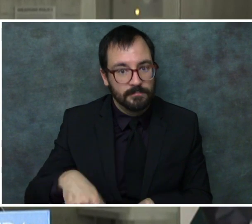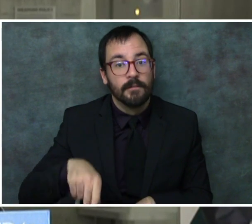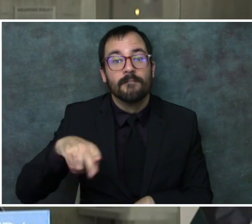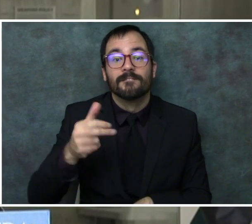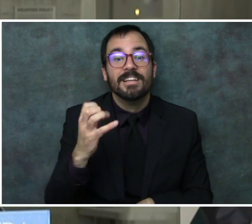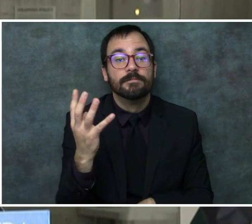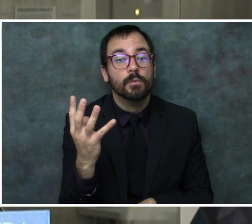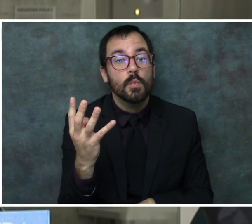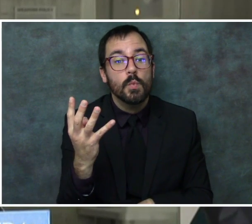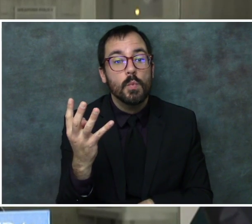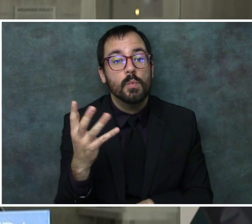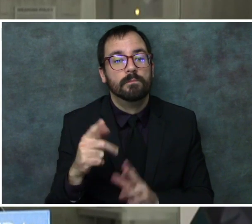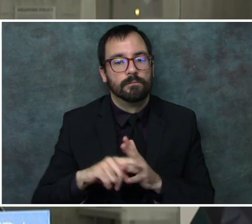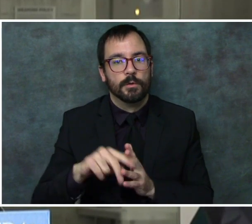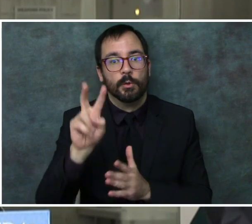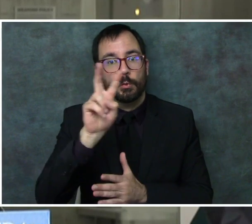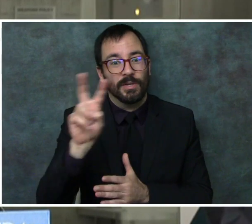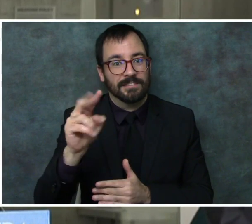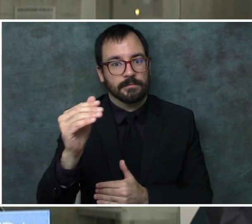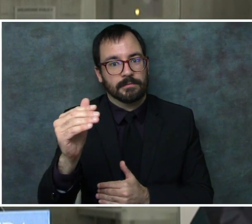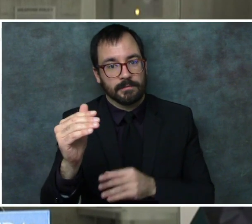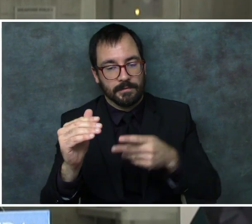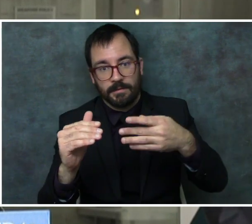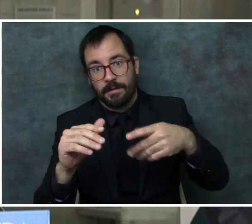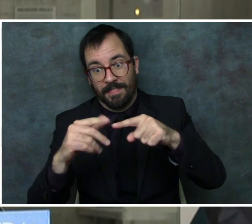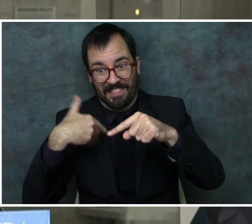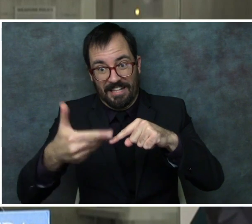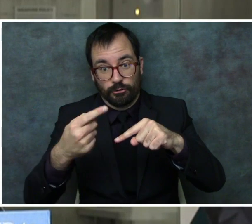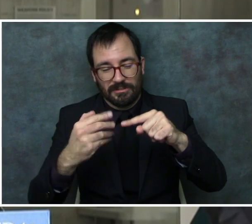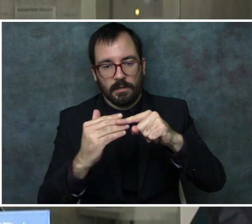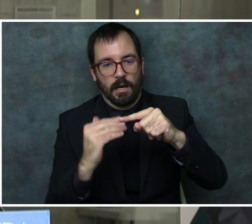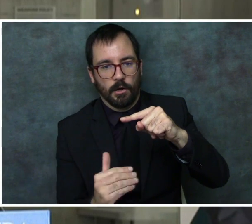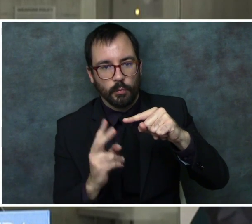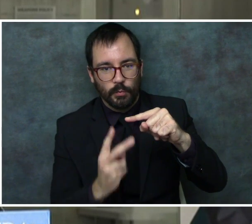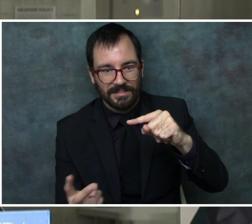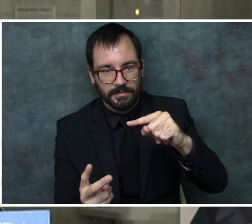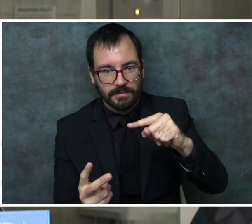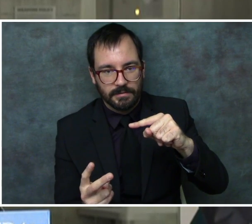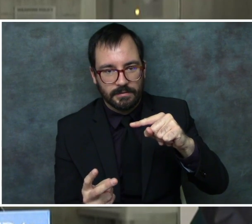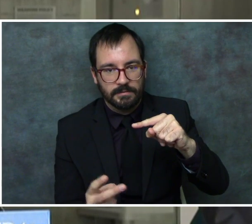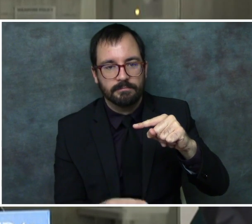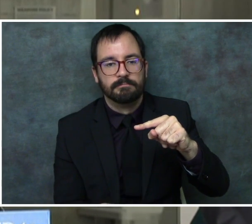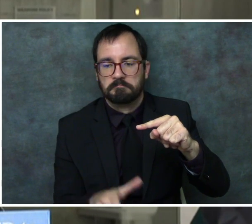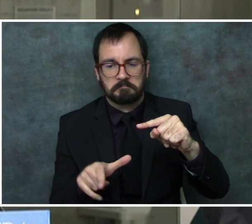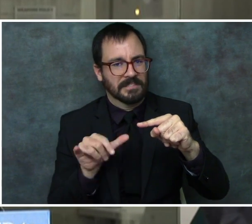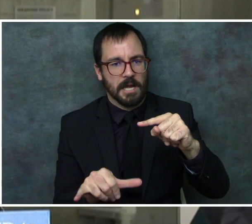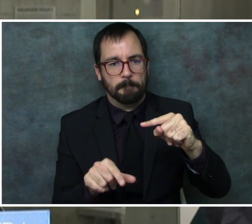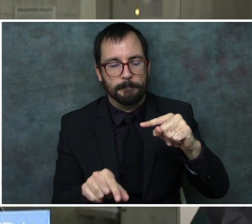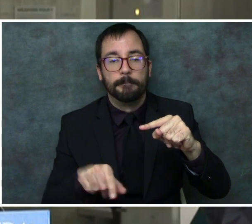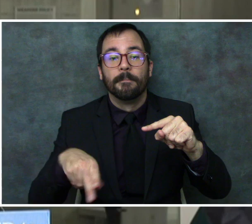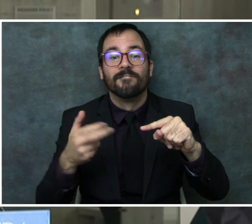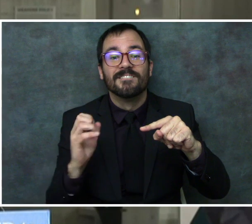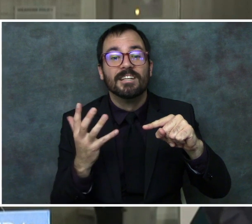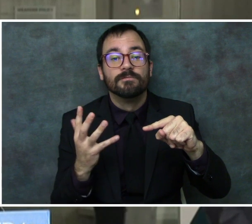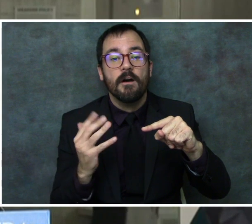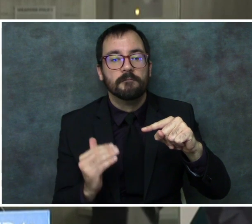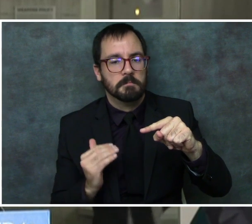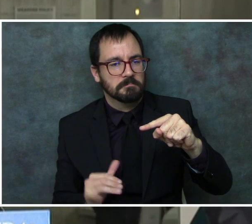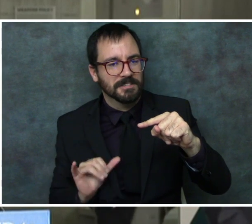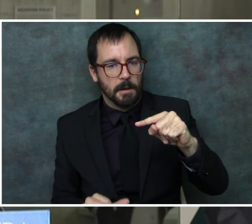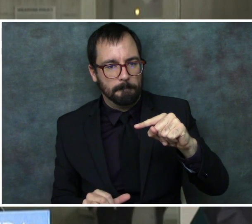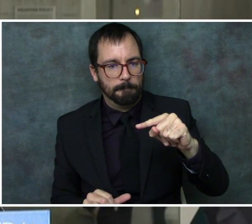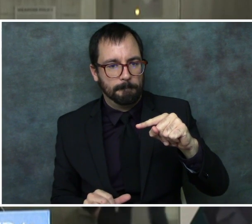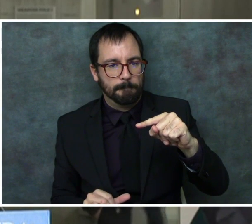And then phase 4 is staying where it is. Phase 5, they're all staying where it is. We're going to look at the numbers to see where we are in